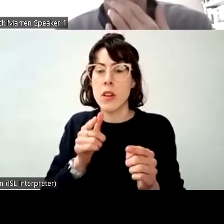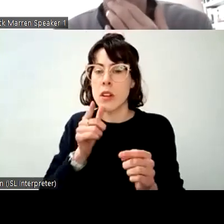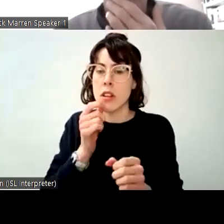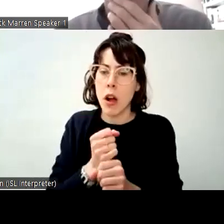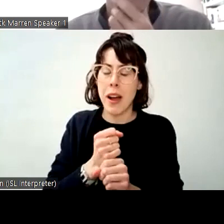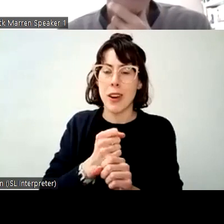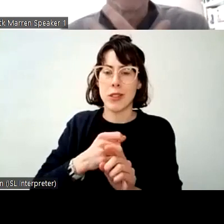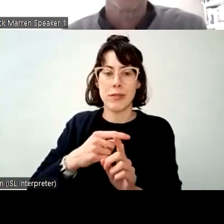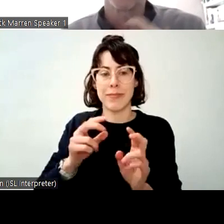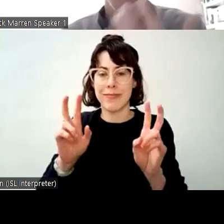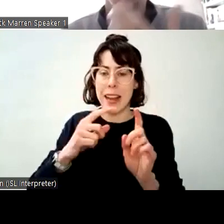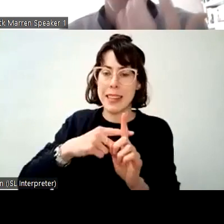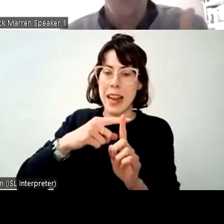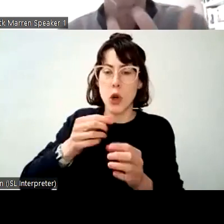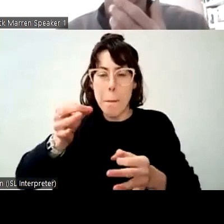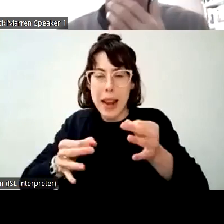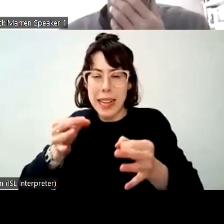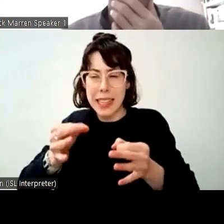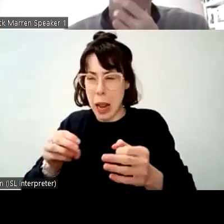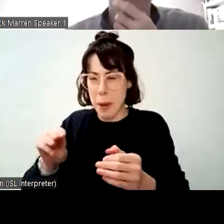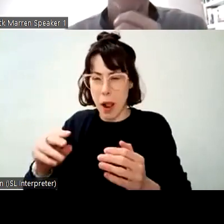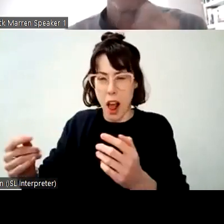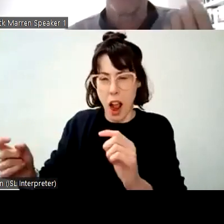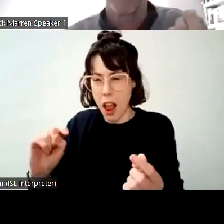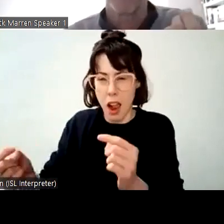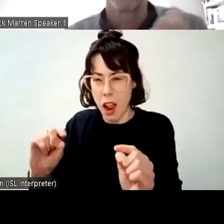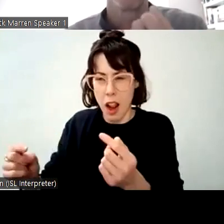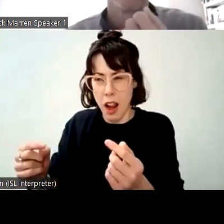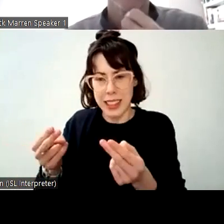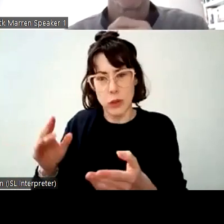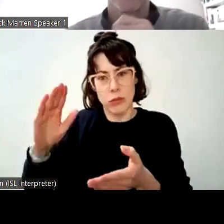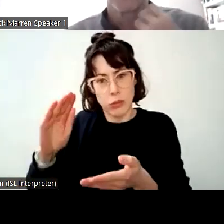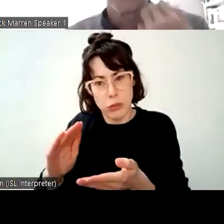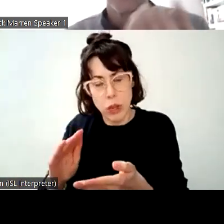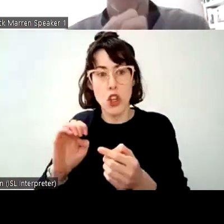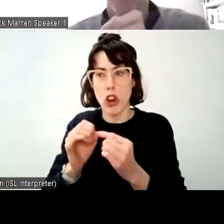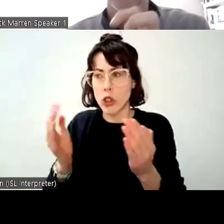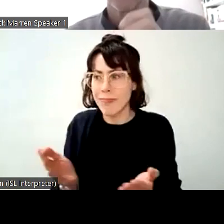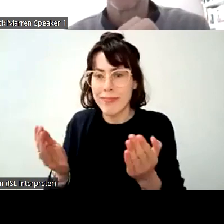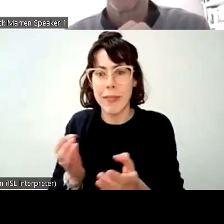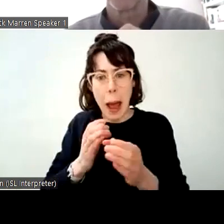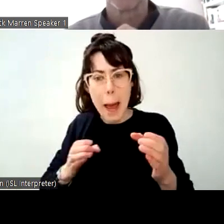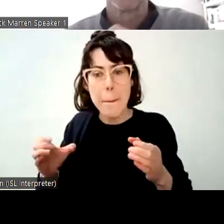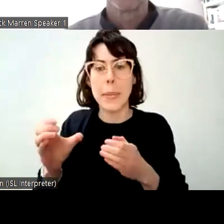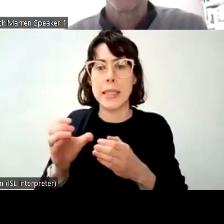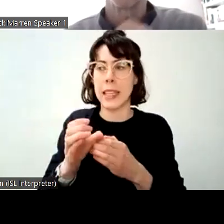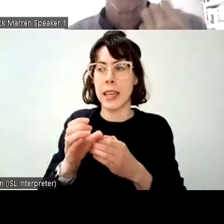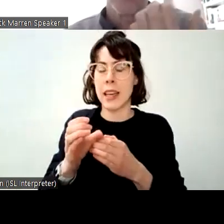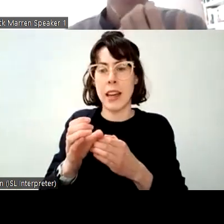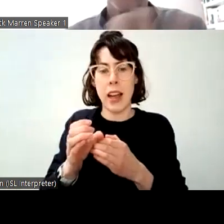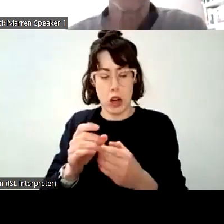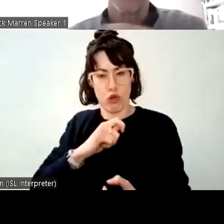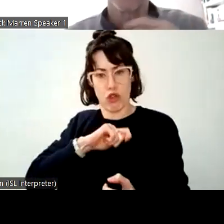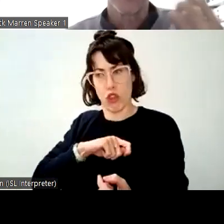on polarization, to create positive pressures around building empathy, creating interpersonal trust,